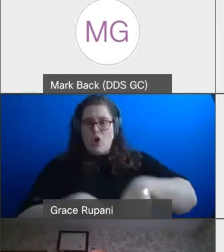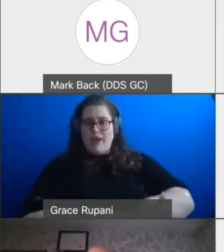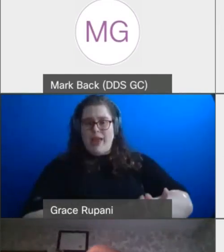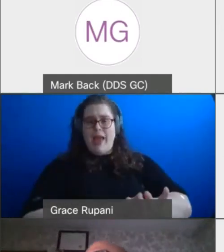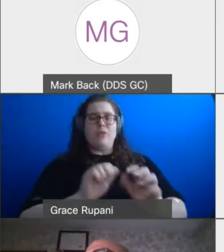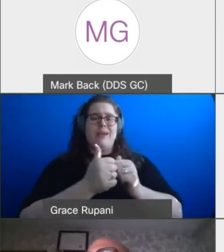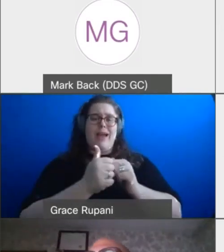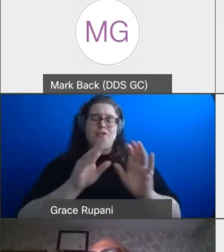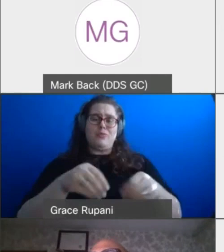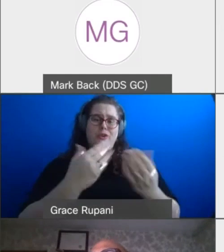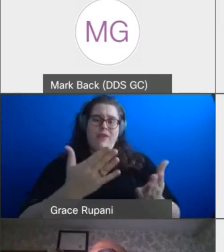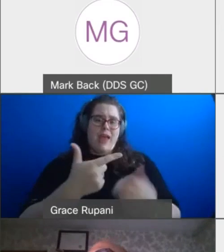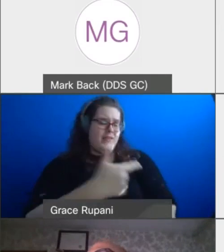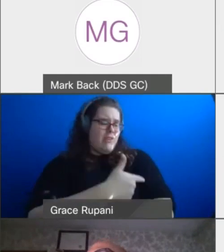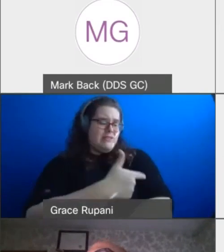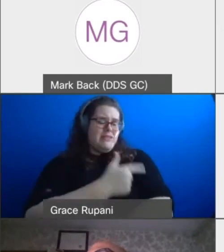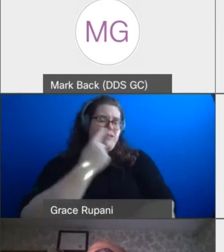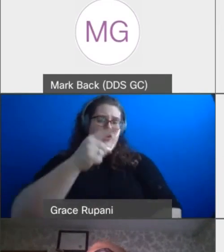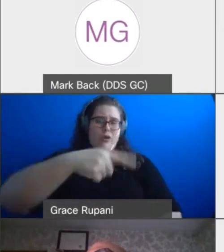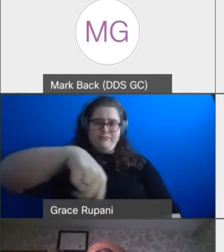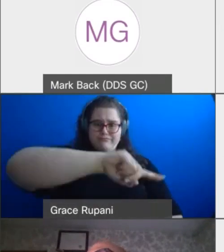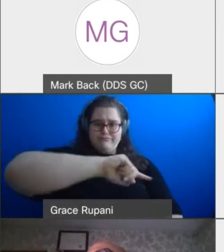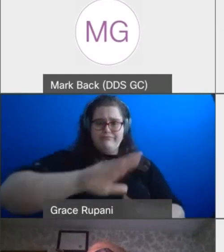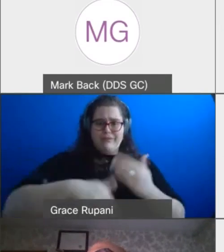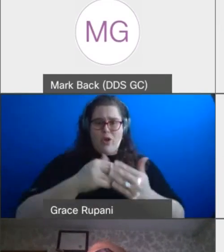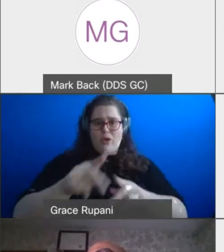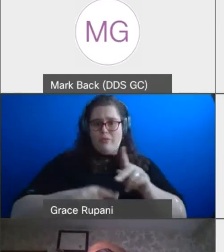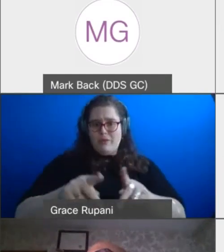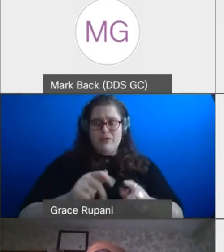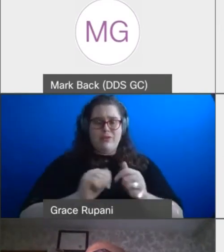providing vaccination to people in